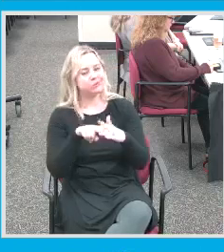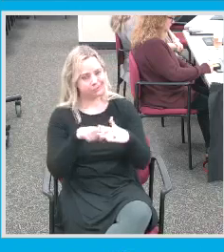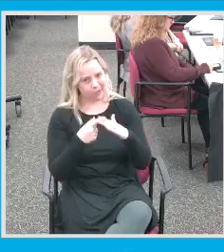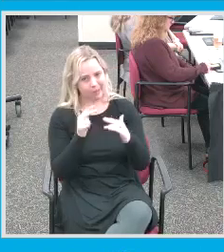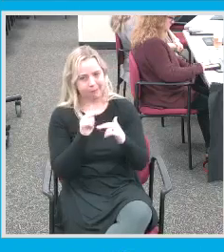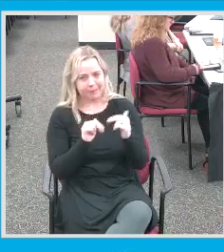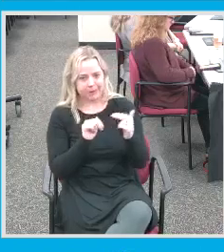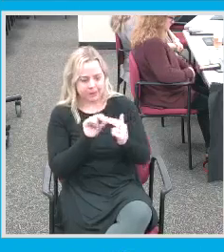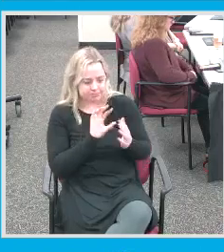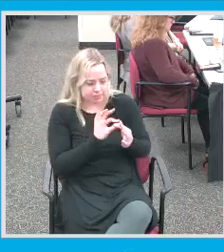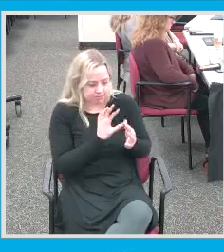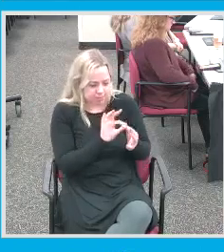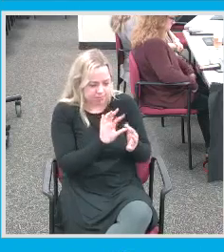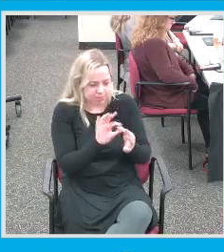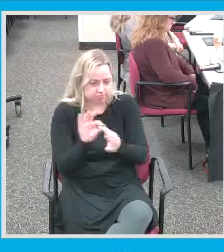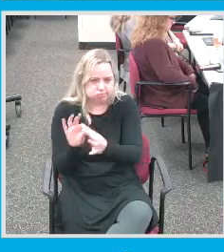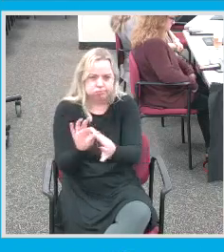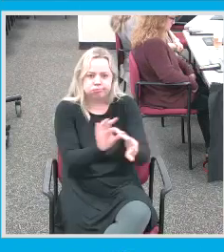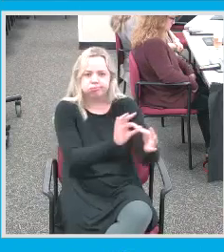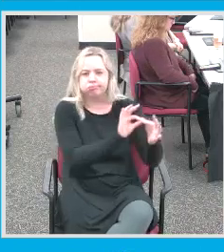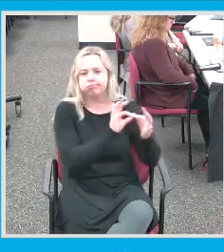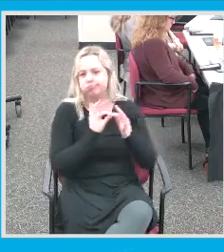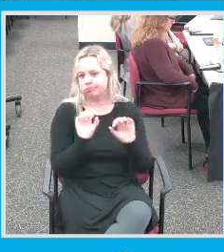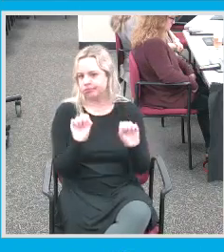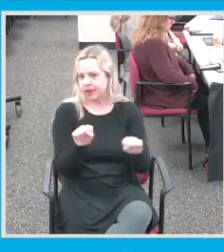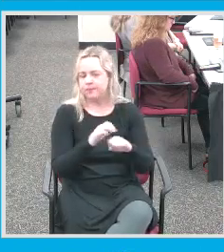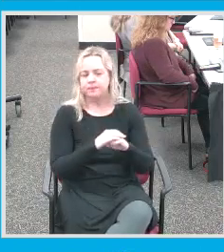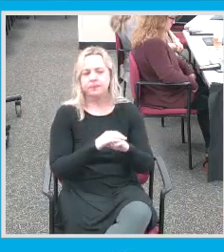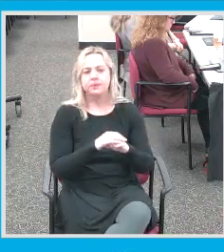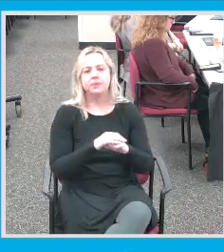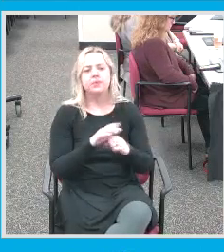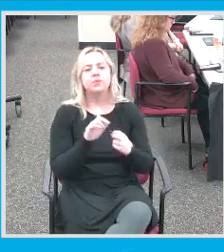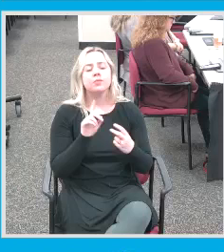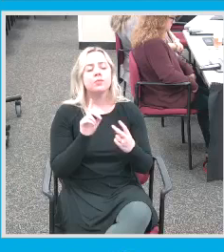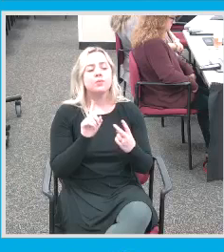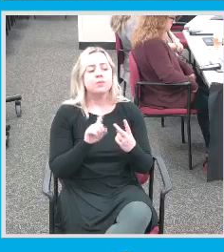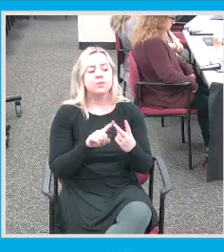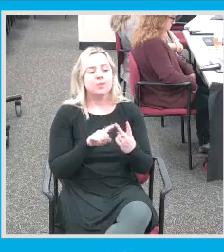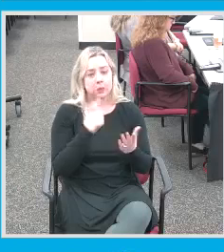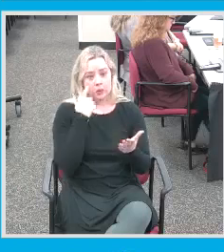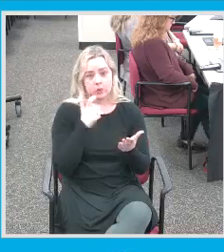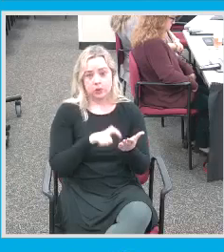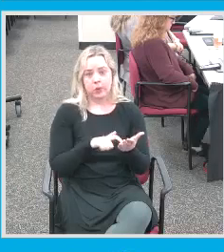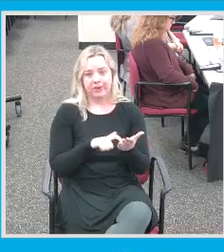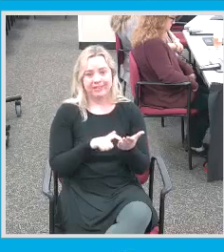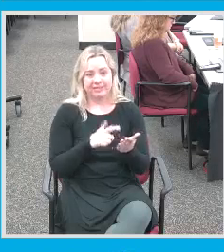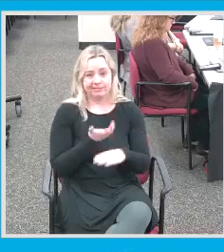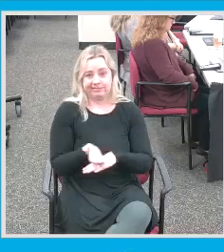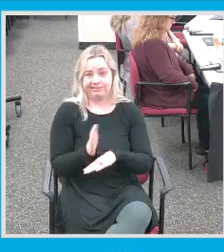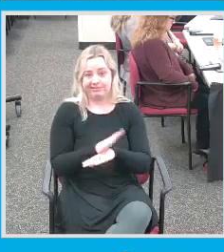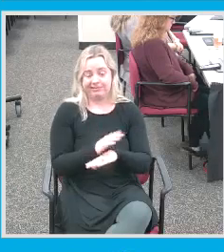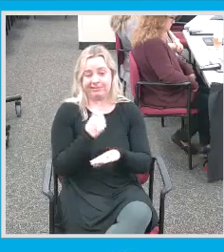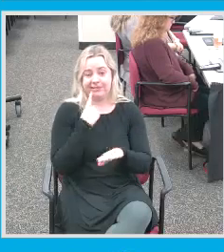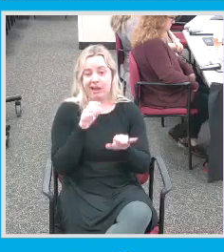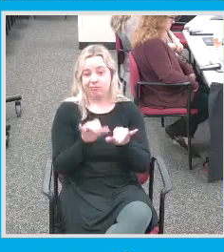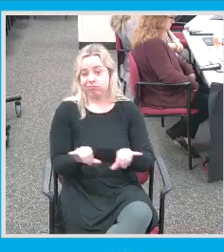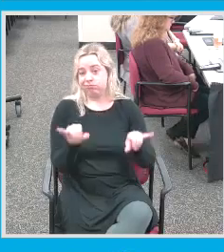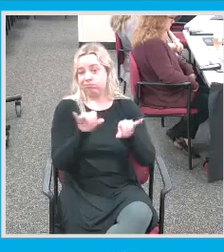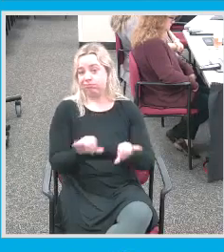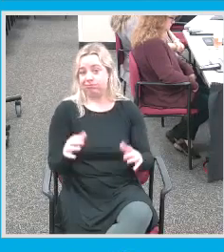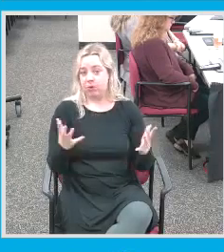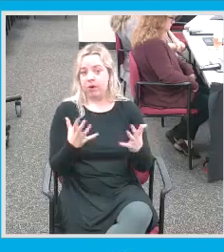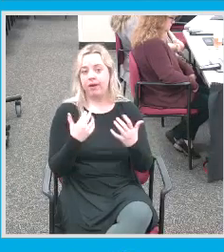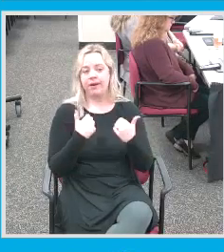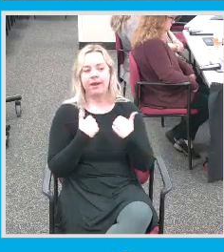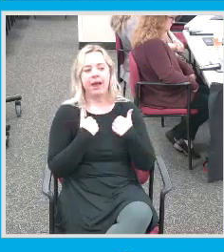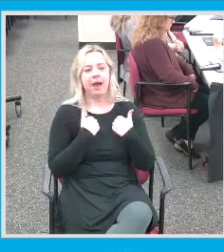one another and being really engaged. Another thing, you've heard this said a lot throughout the day, was having a positive adult in a youth's